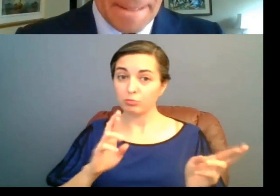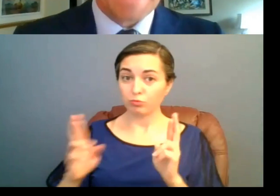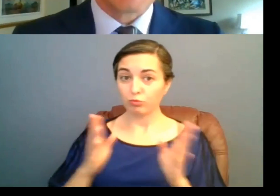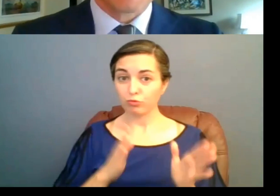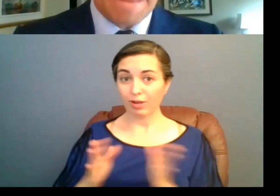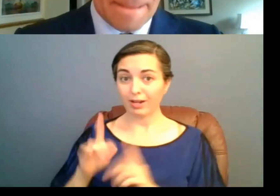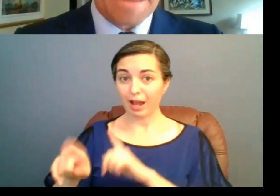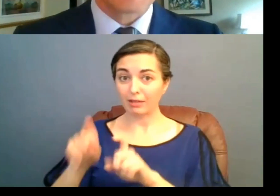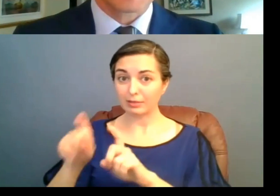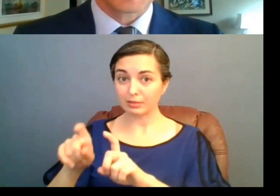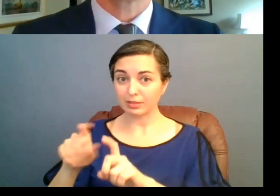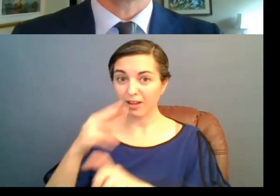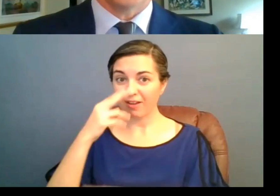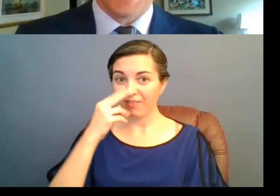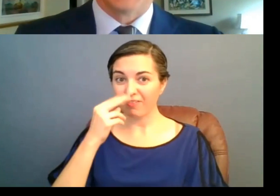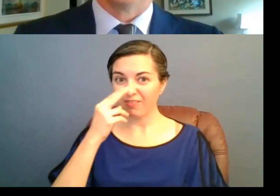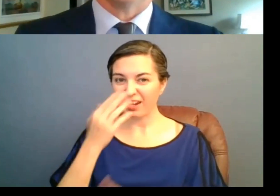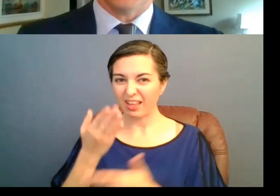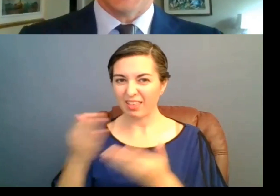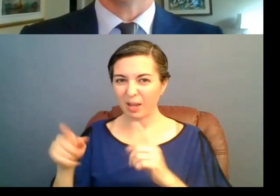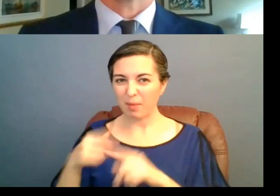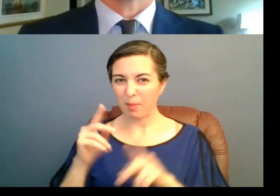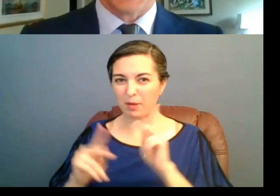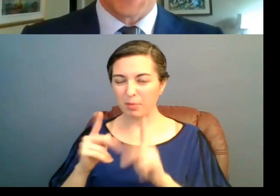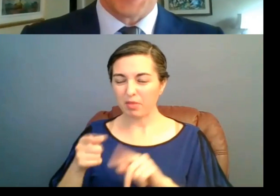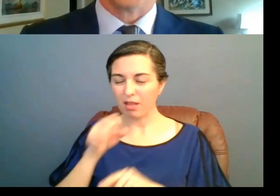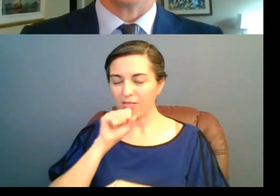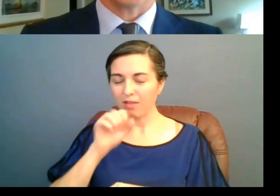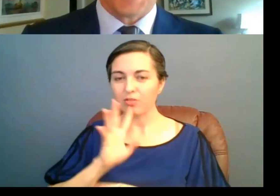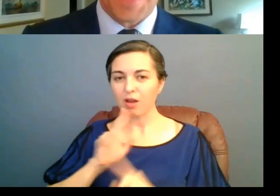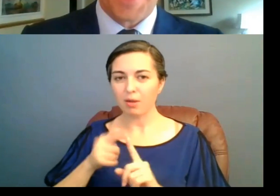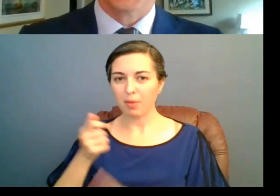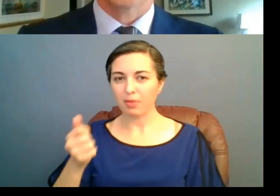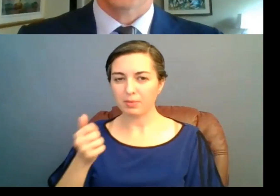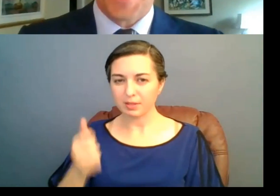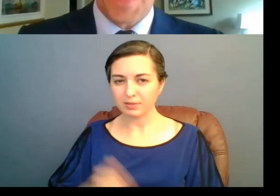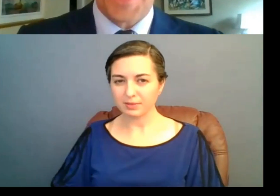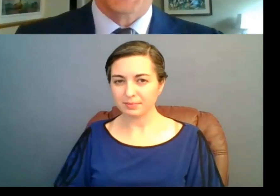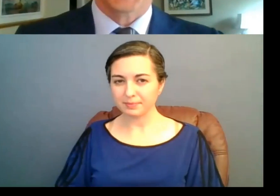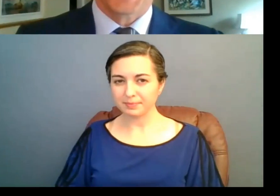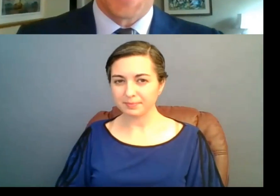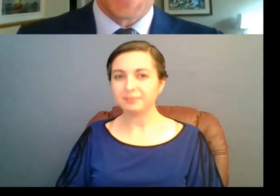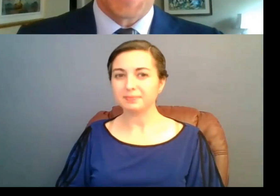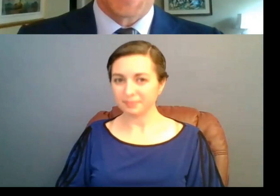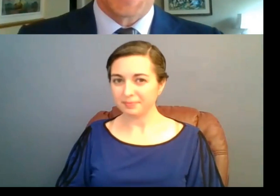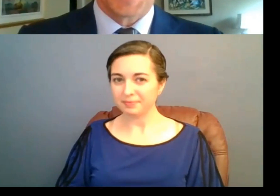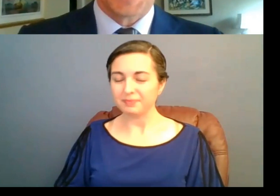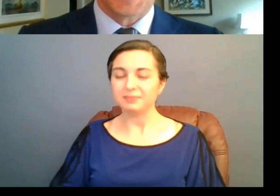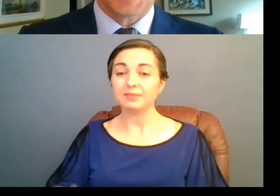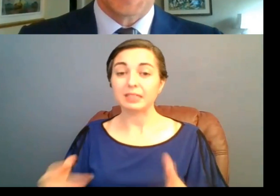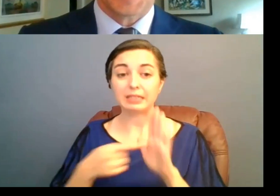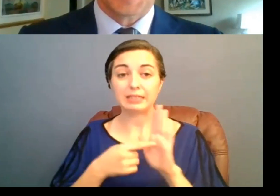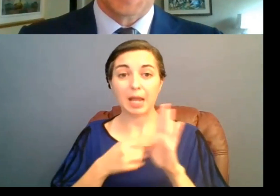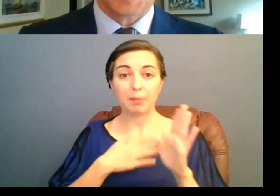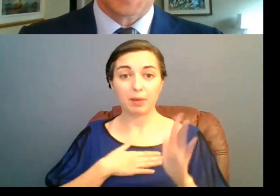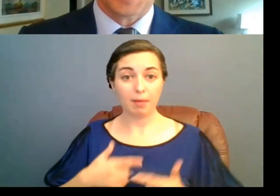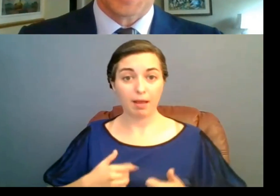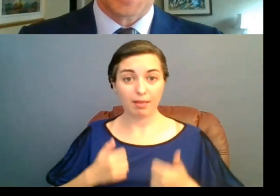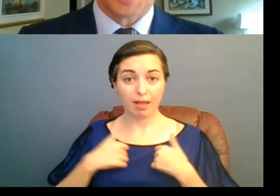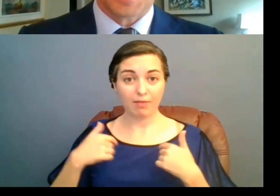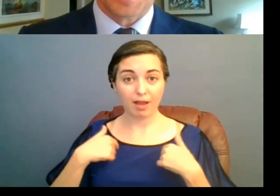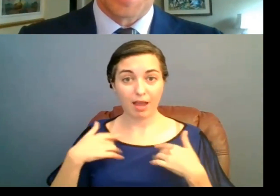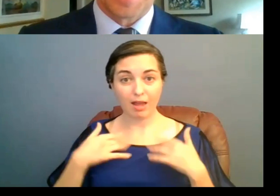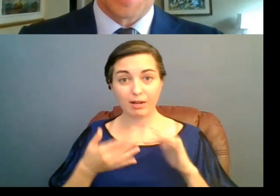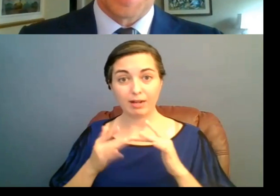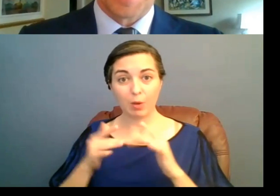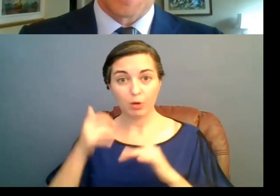thing about people is that they love to talk about themselves. So take advantage of that. An example in my life is, like, I had a networking call